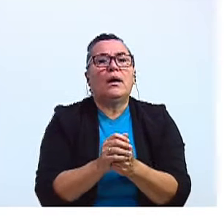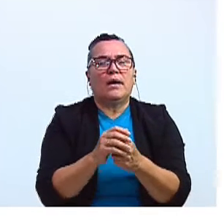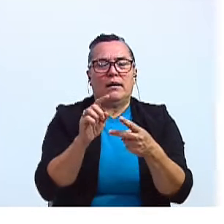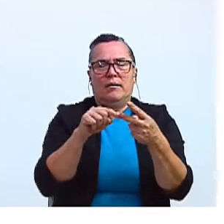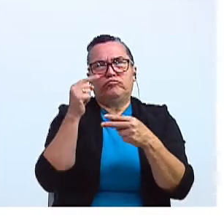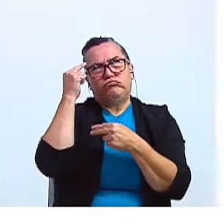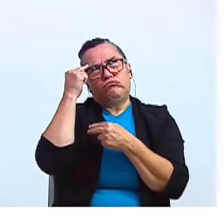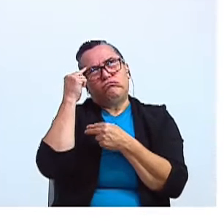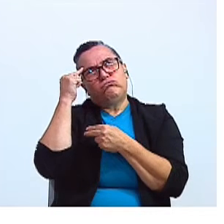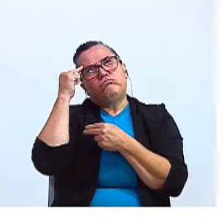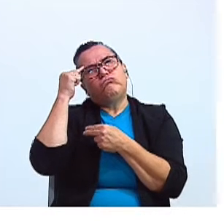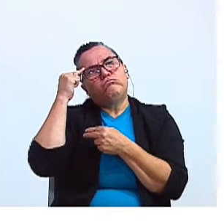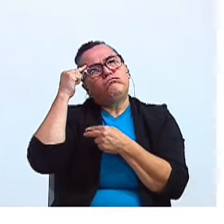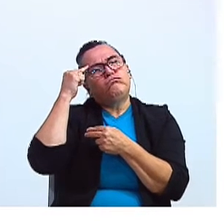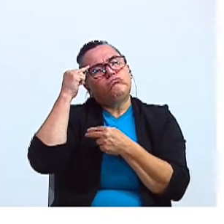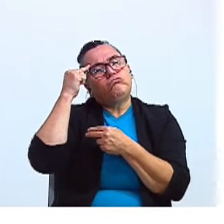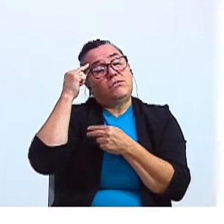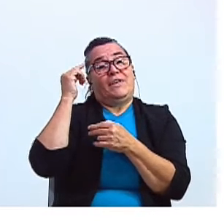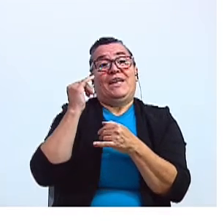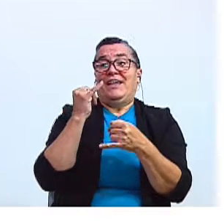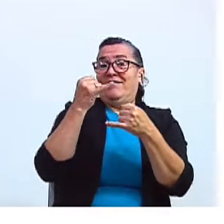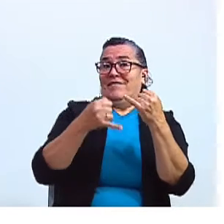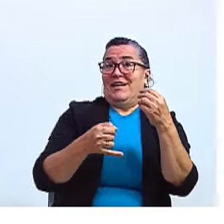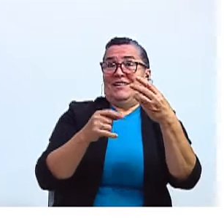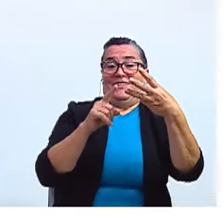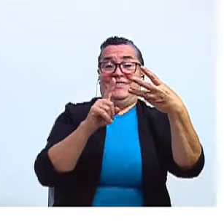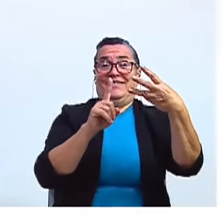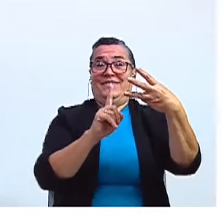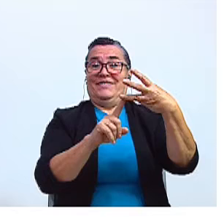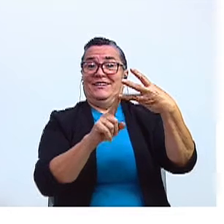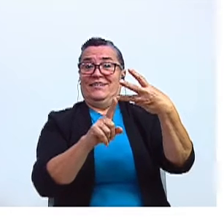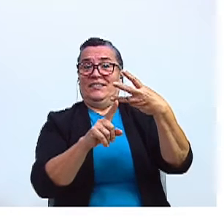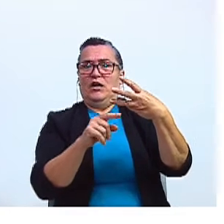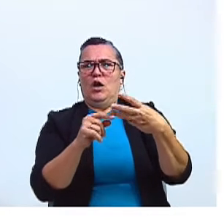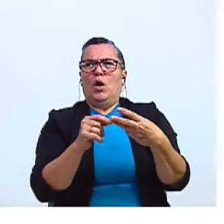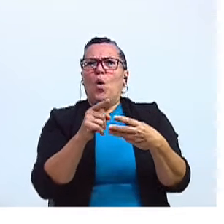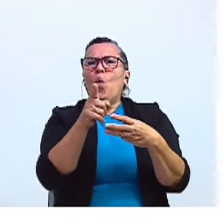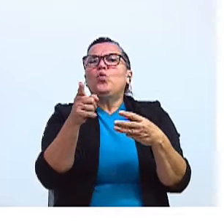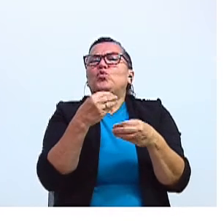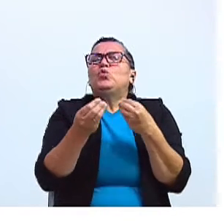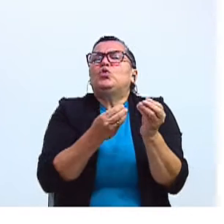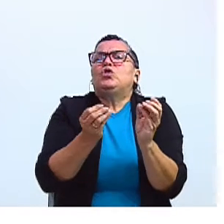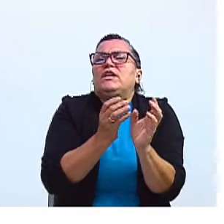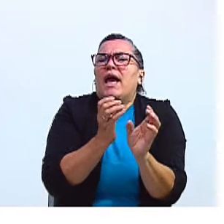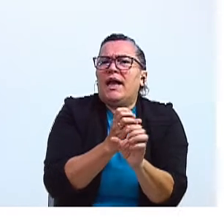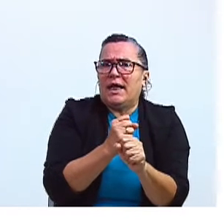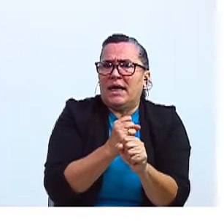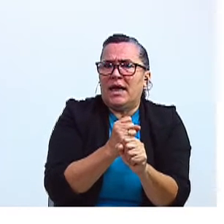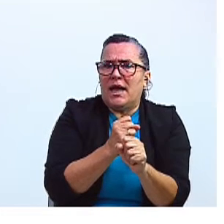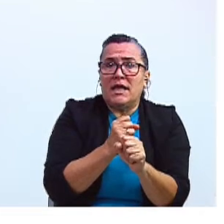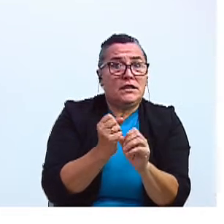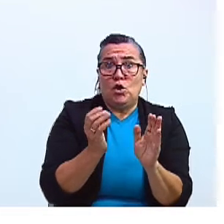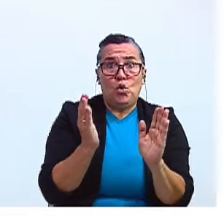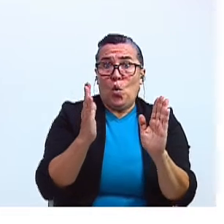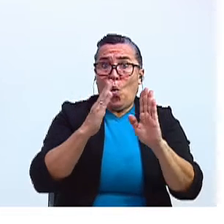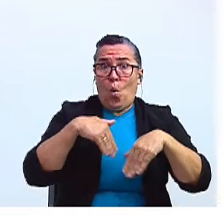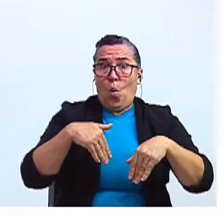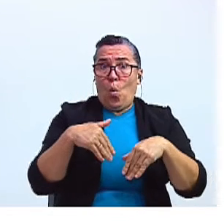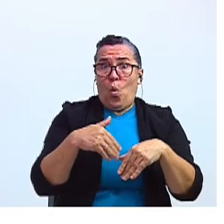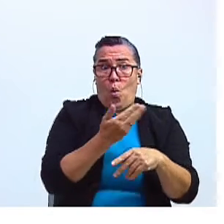Think about that. And finally, what would you do if you didn't have